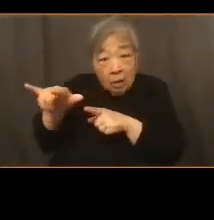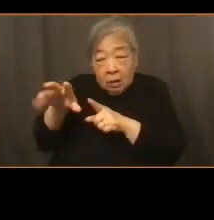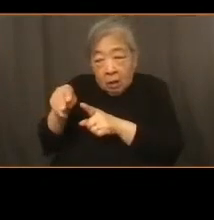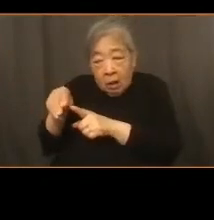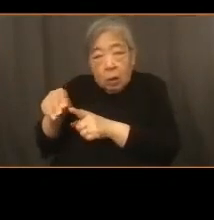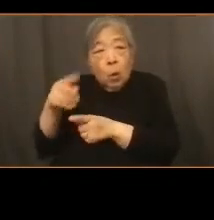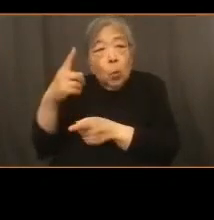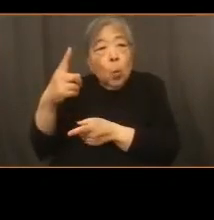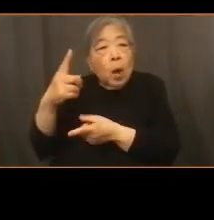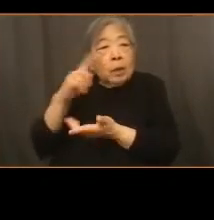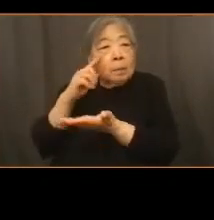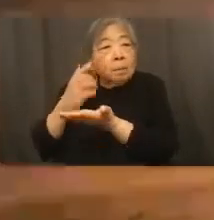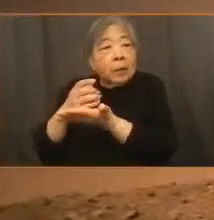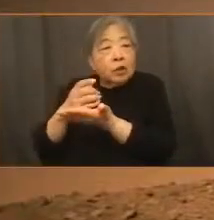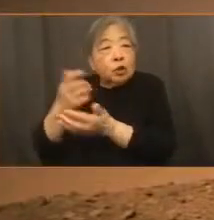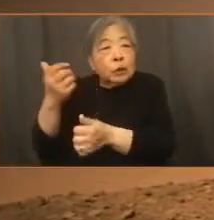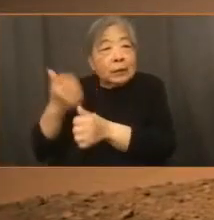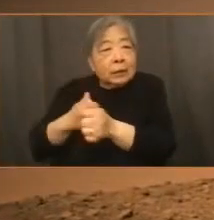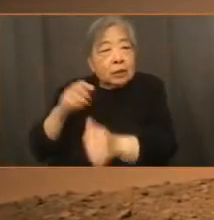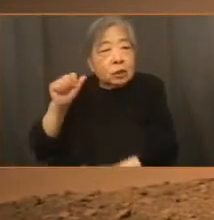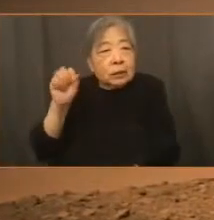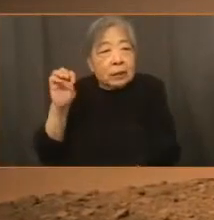second, which isn't very often.